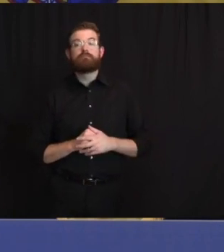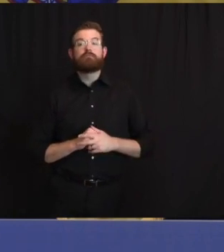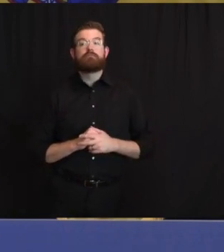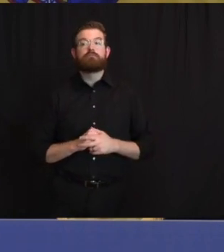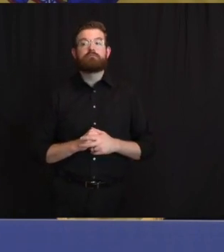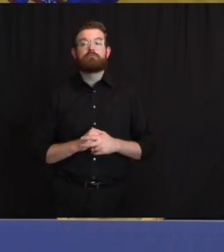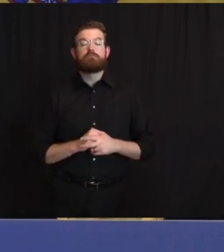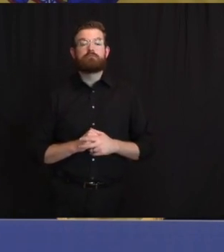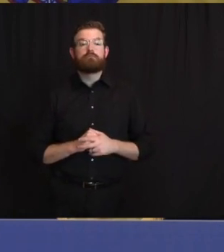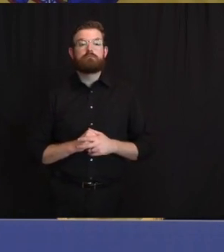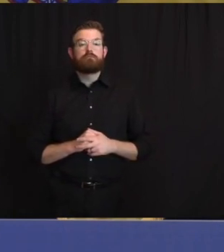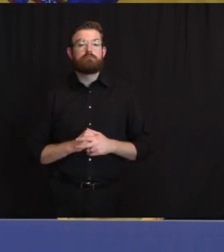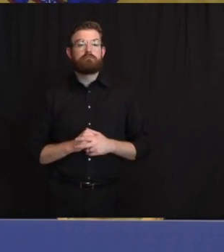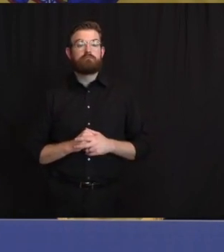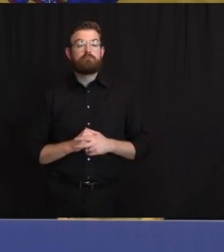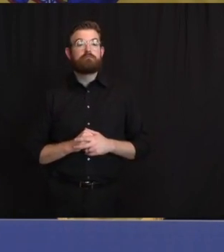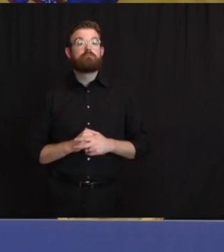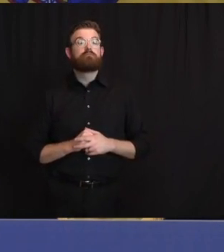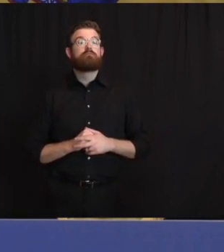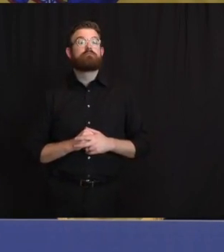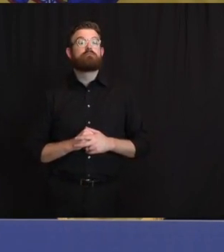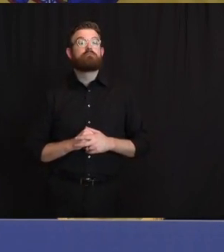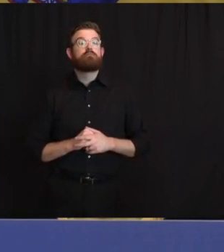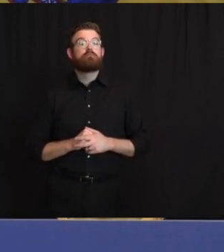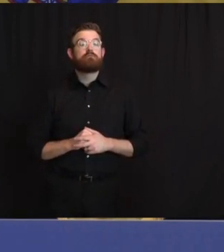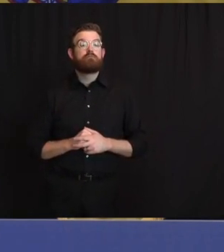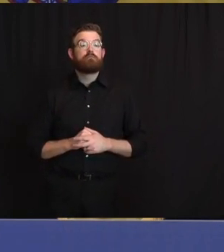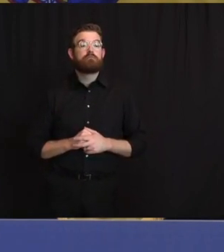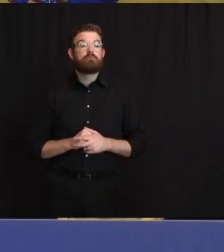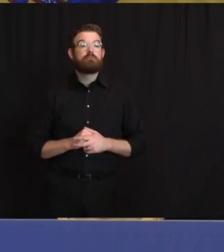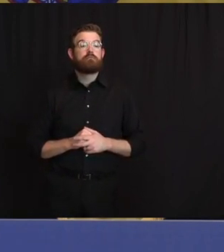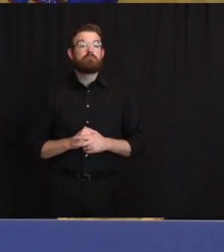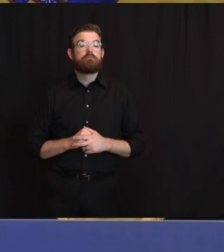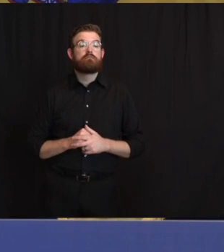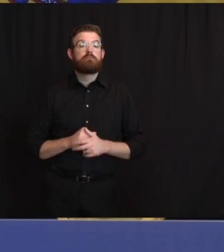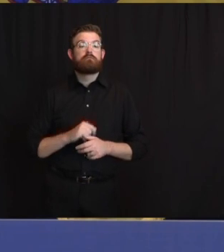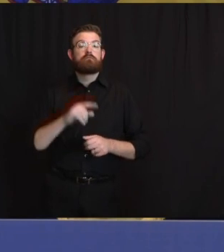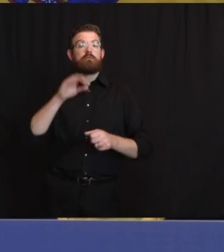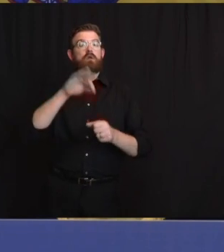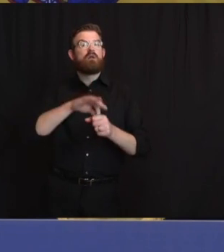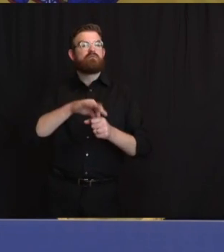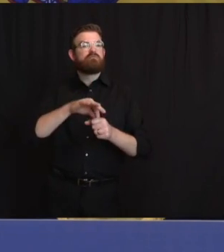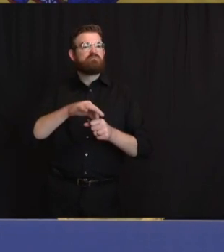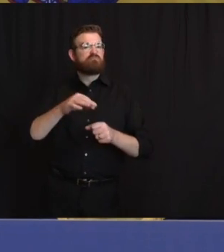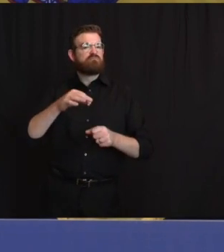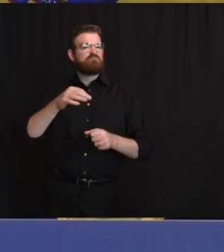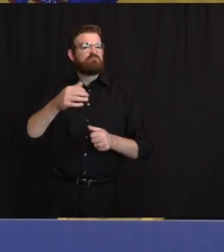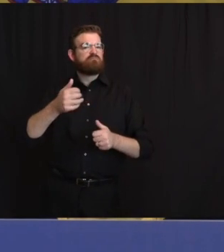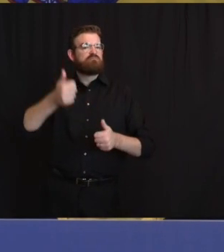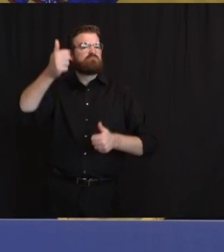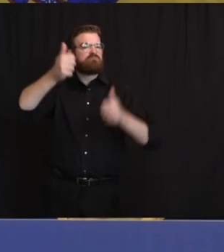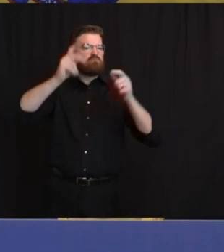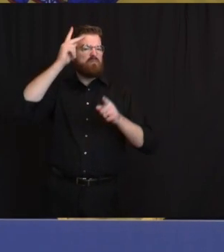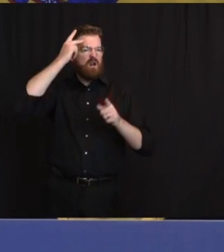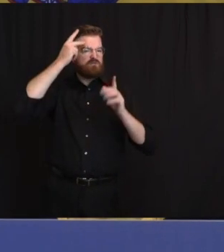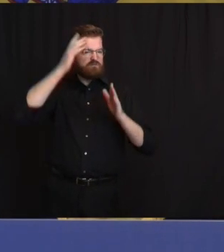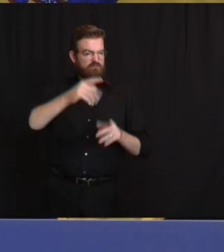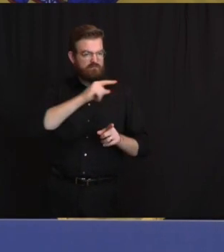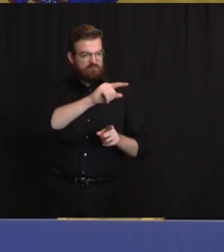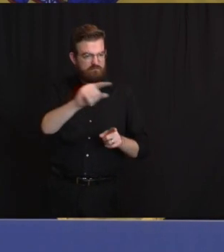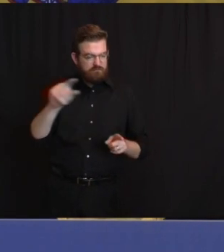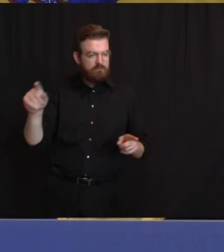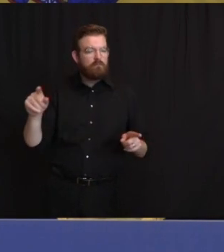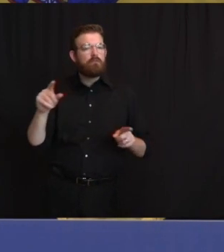including some in your administration, have told us that if the state is going to hold a mostly vote by mail